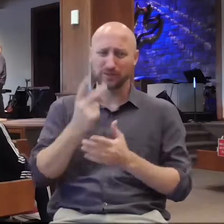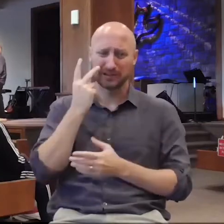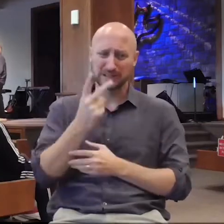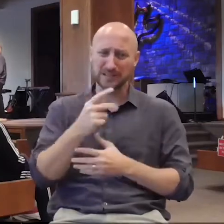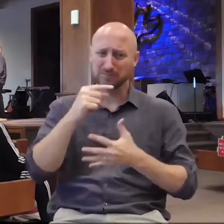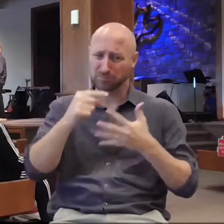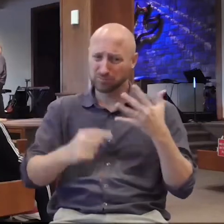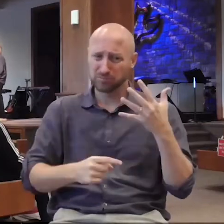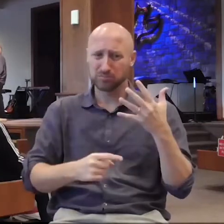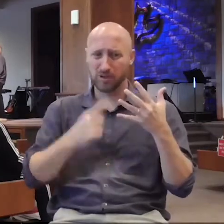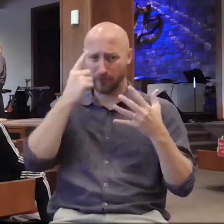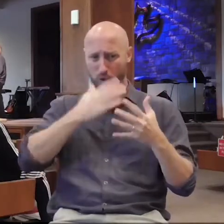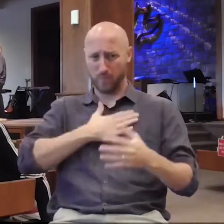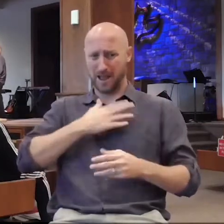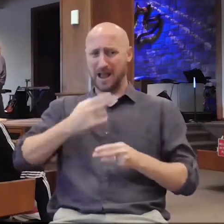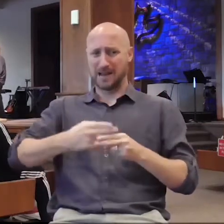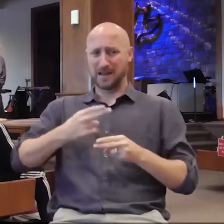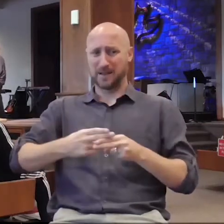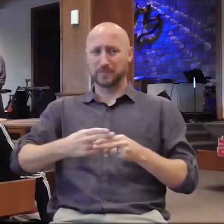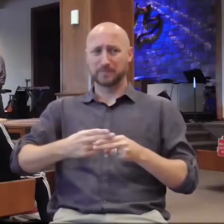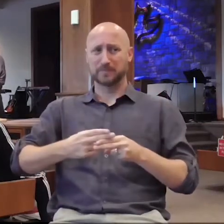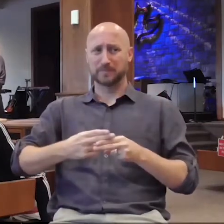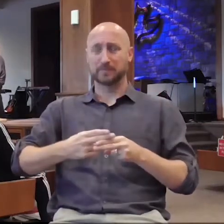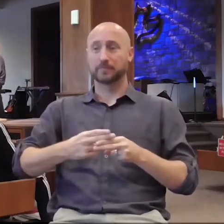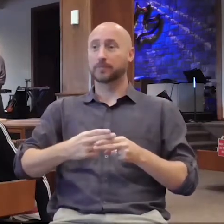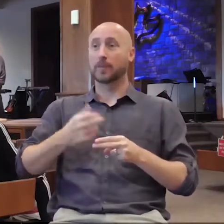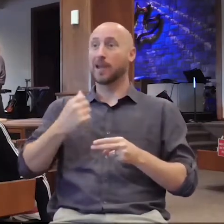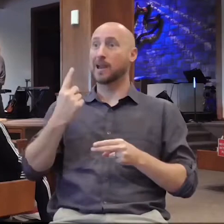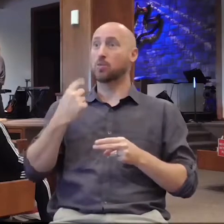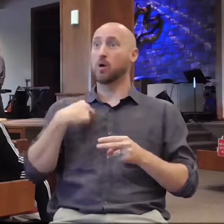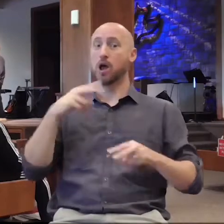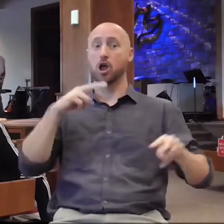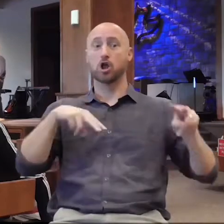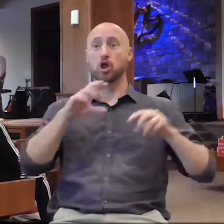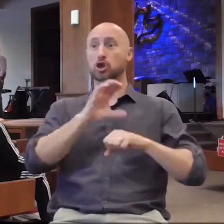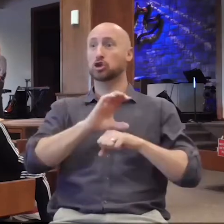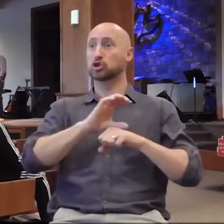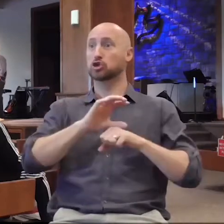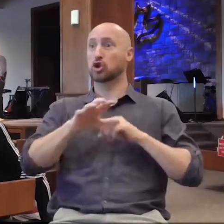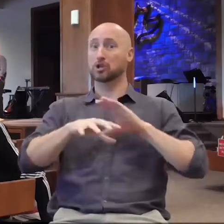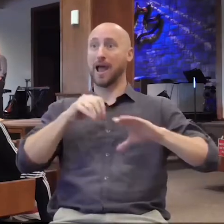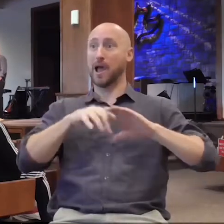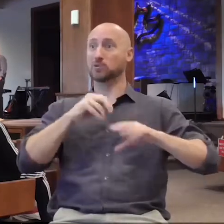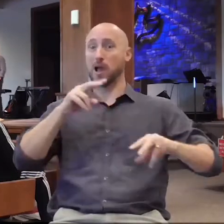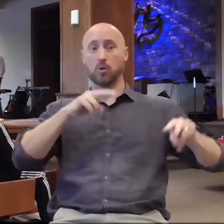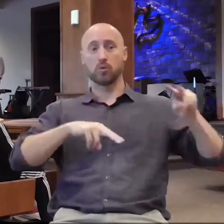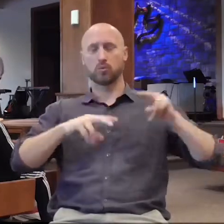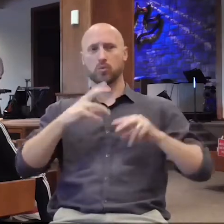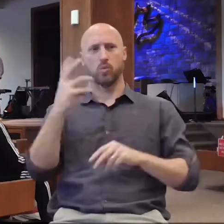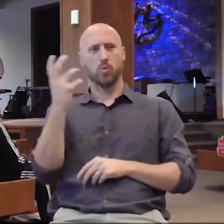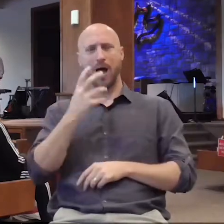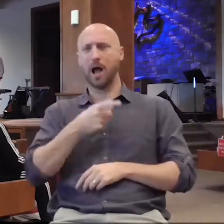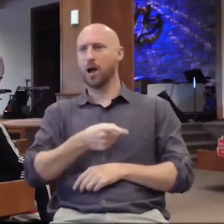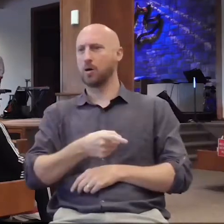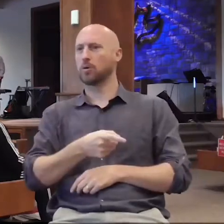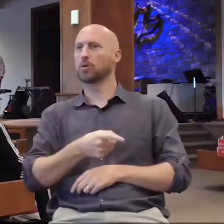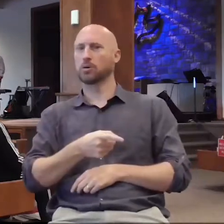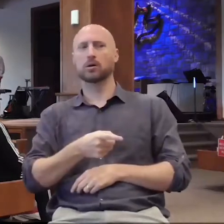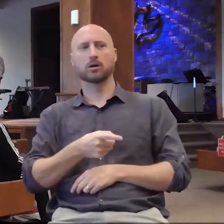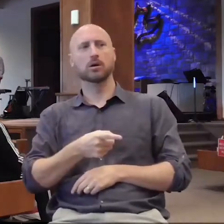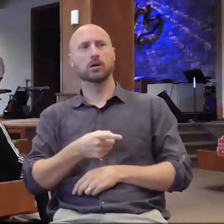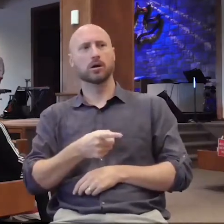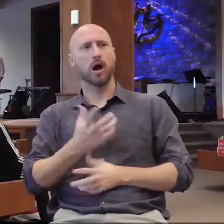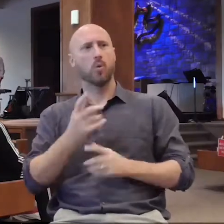sake. And anybody looking at this church from the outside would say, wow, I want